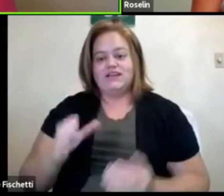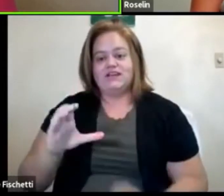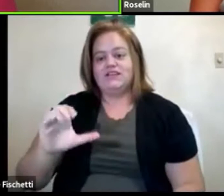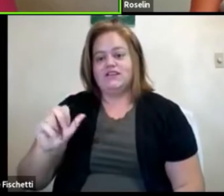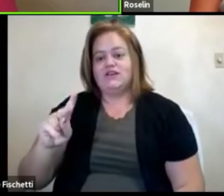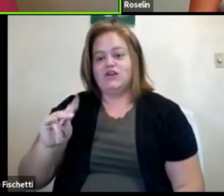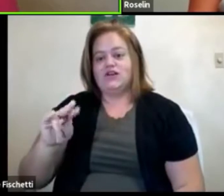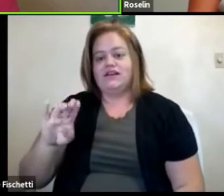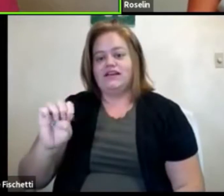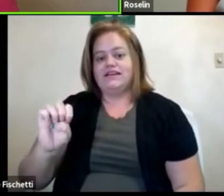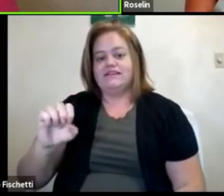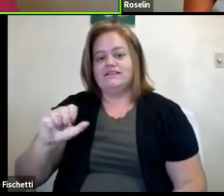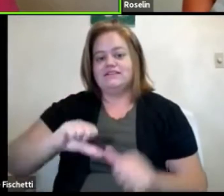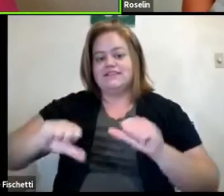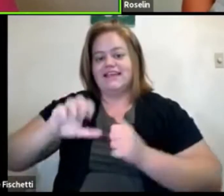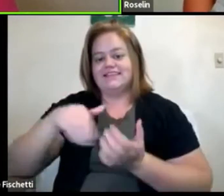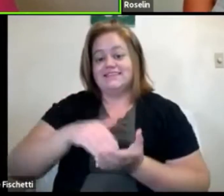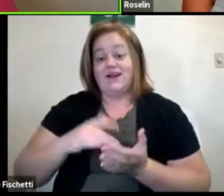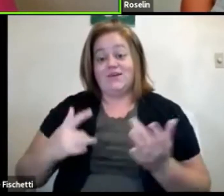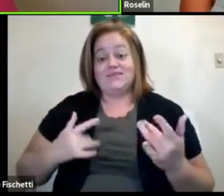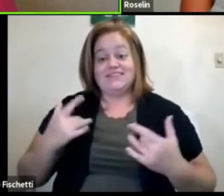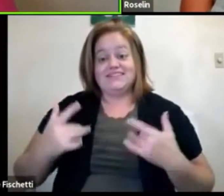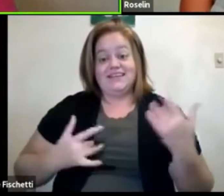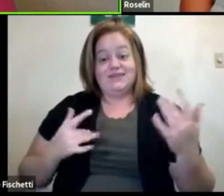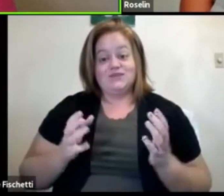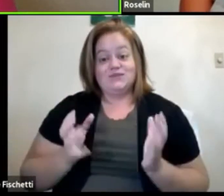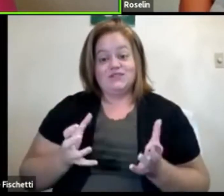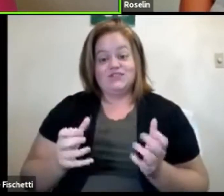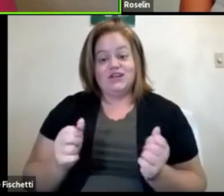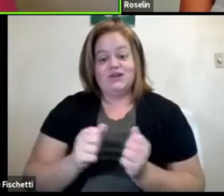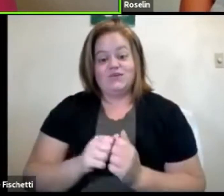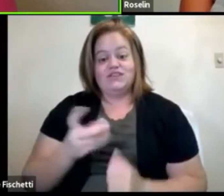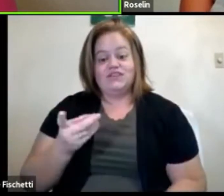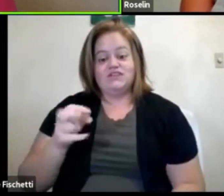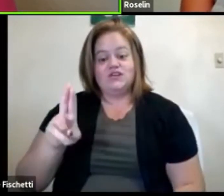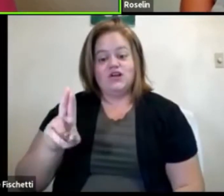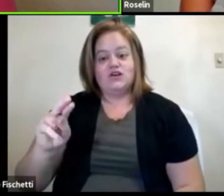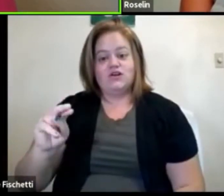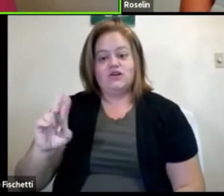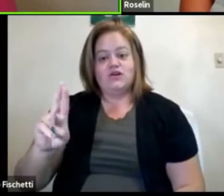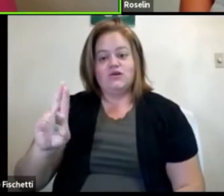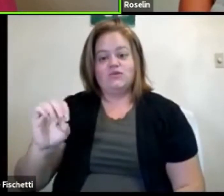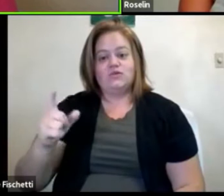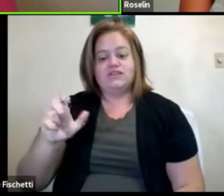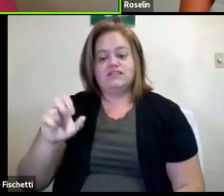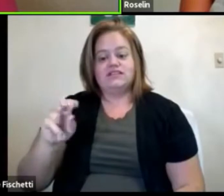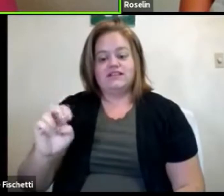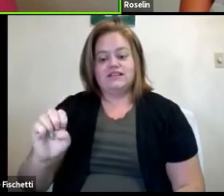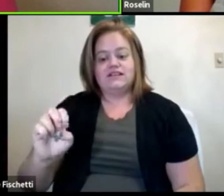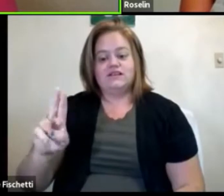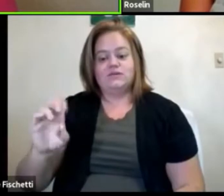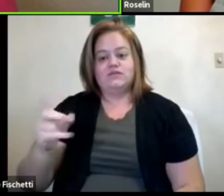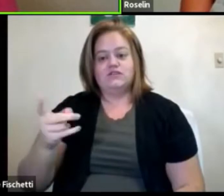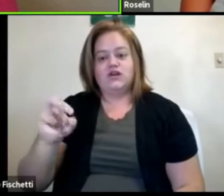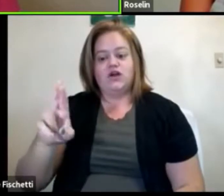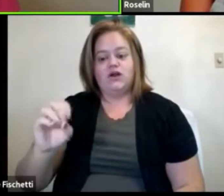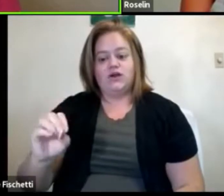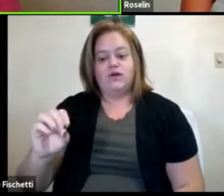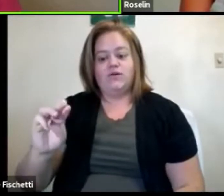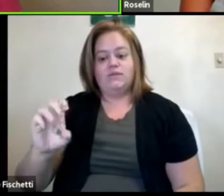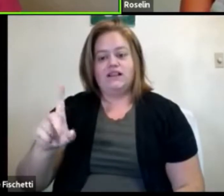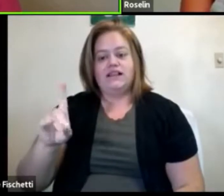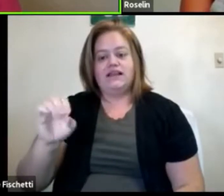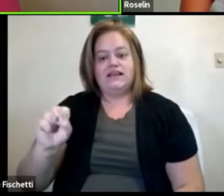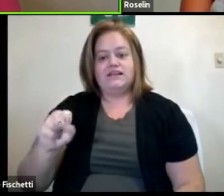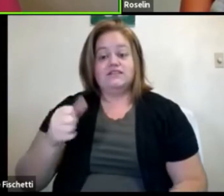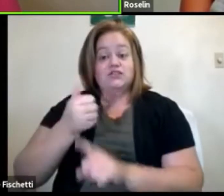today. I'm really excited to be talking to Dr. Roselin Rosario-Melendez, Associate Principal Chemist and